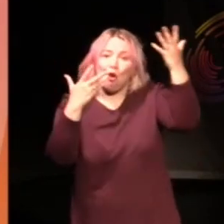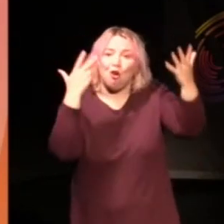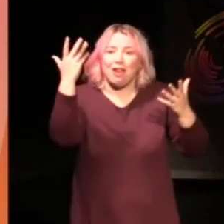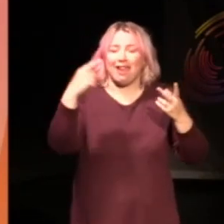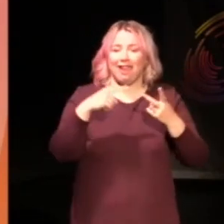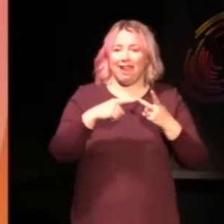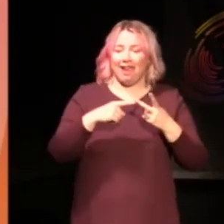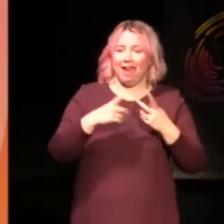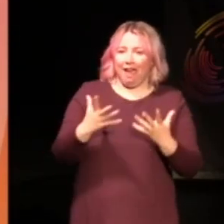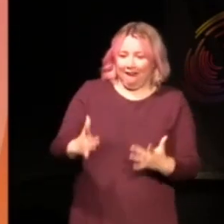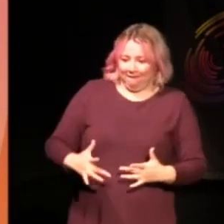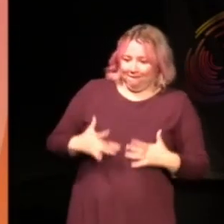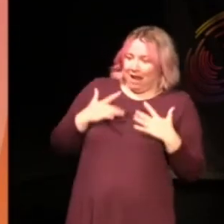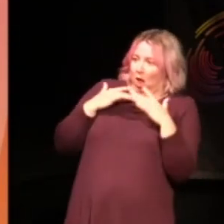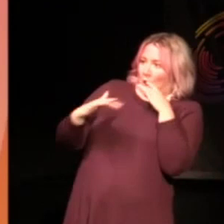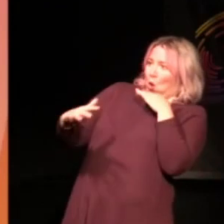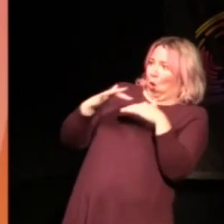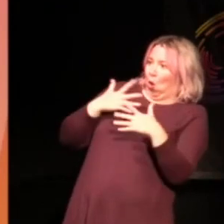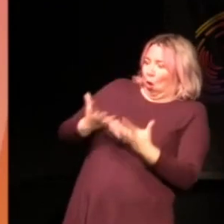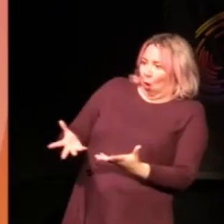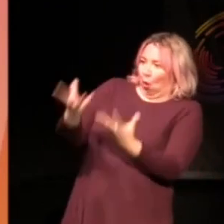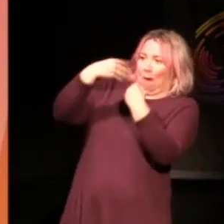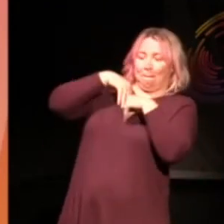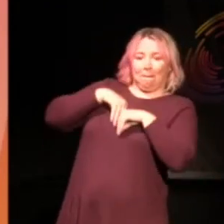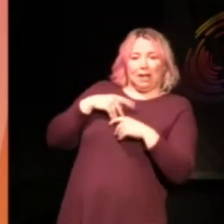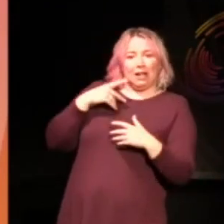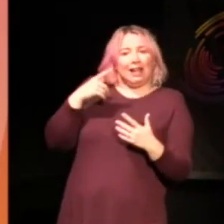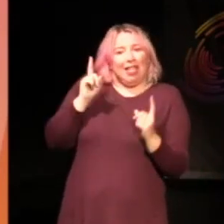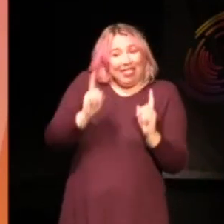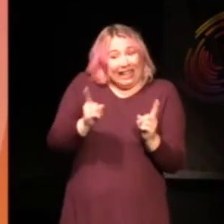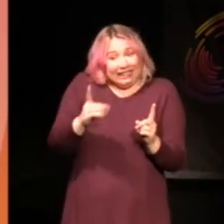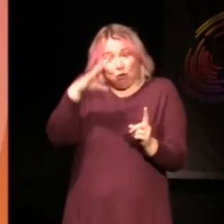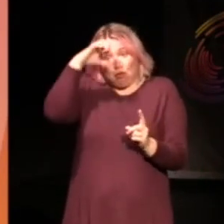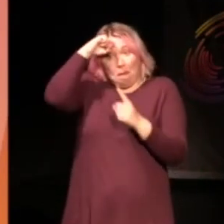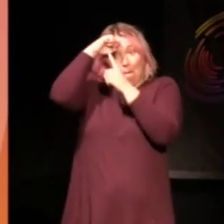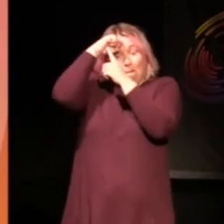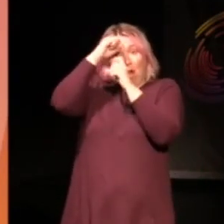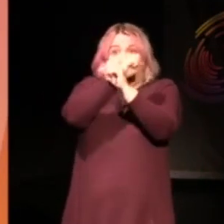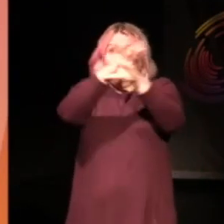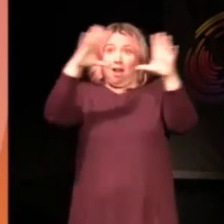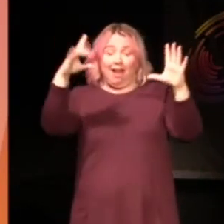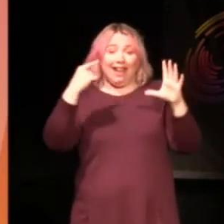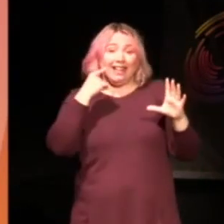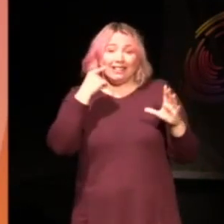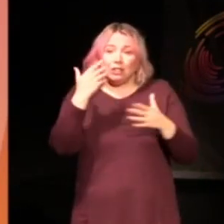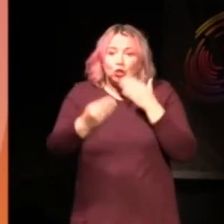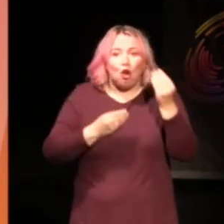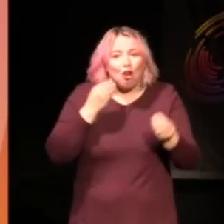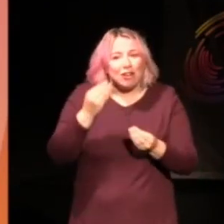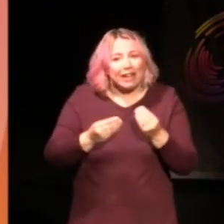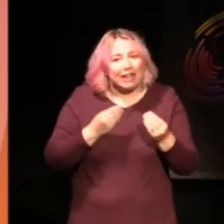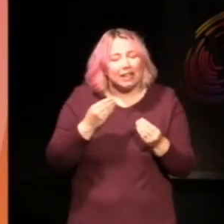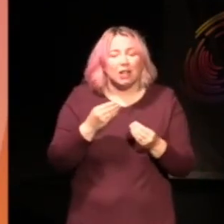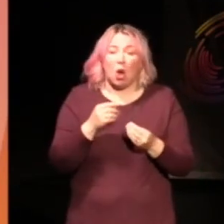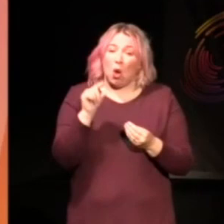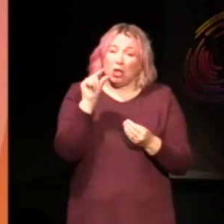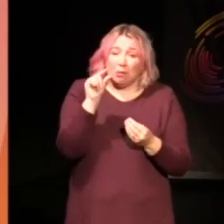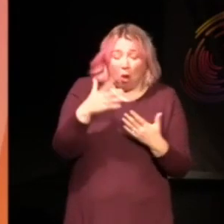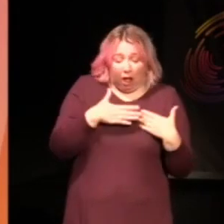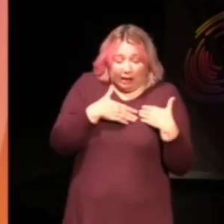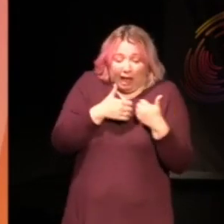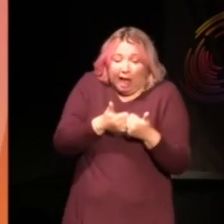we remember in stories. That's why, whether it's small acts of kindness